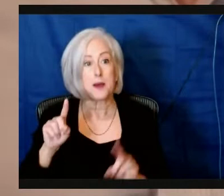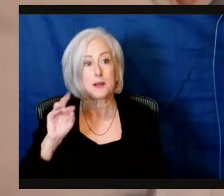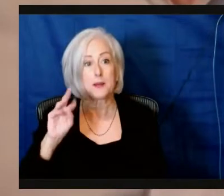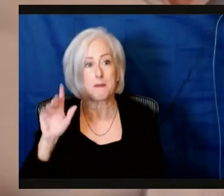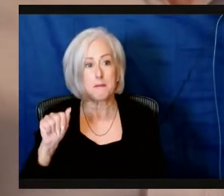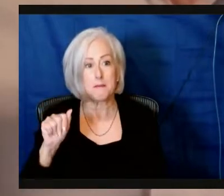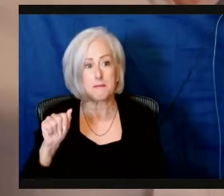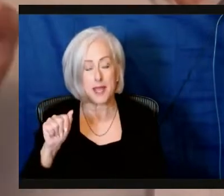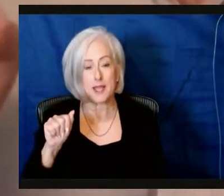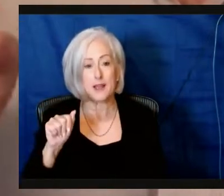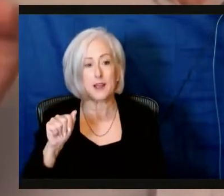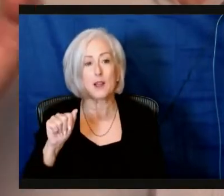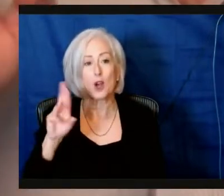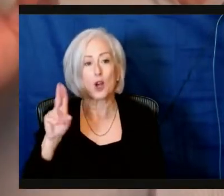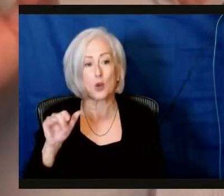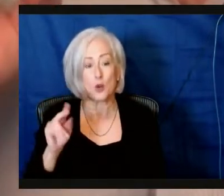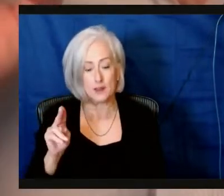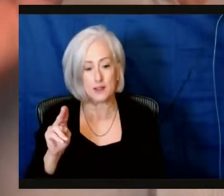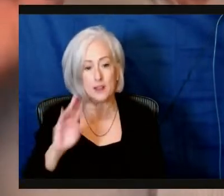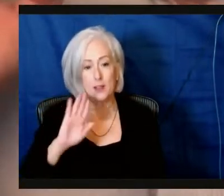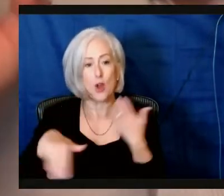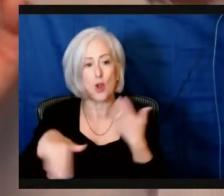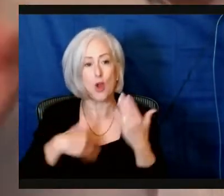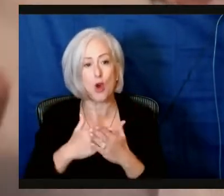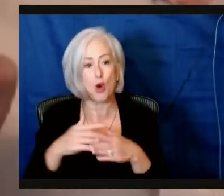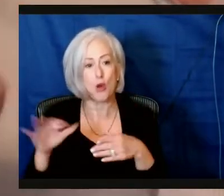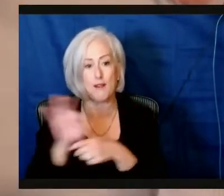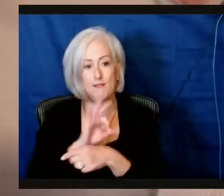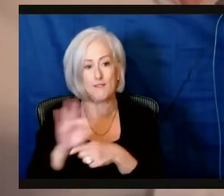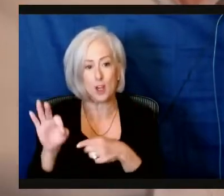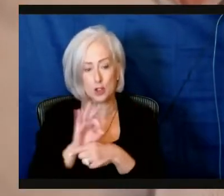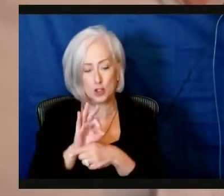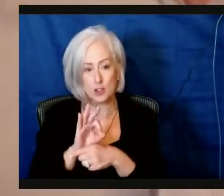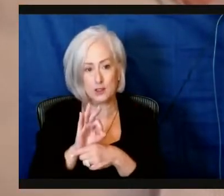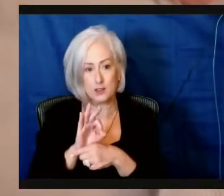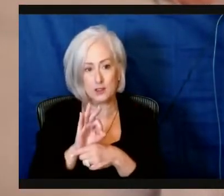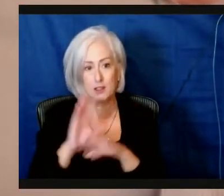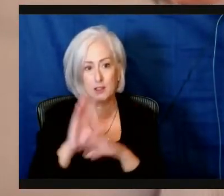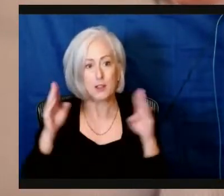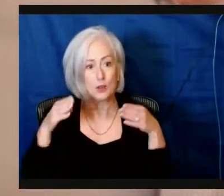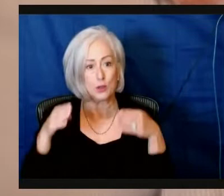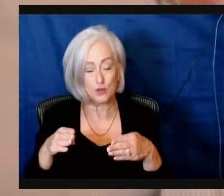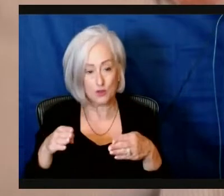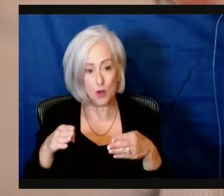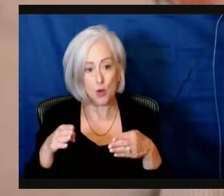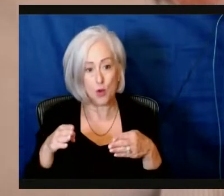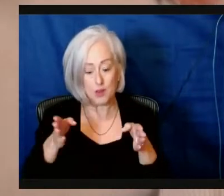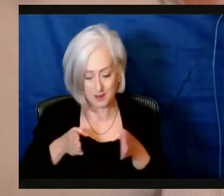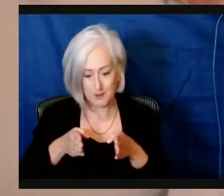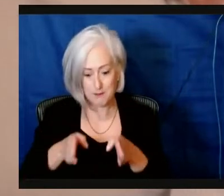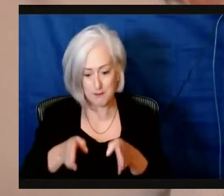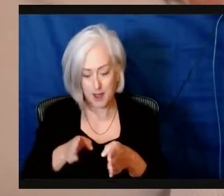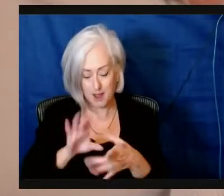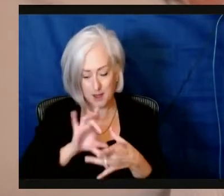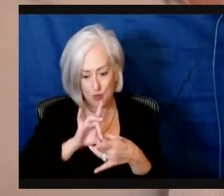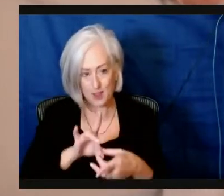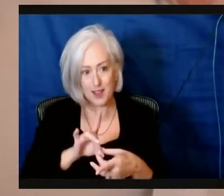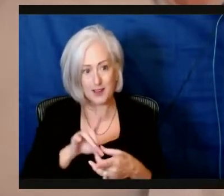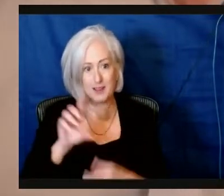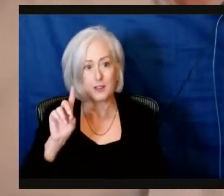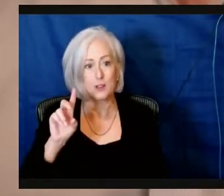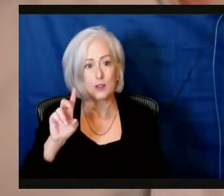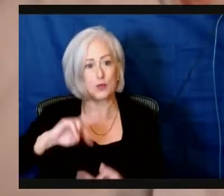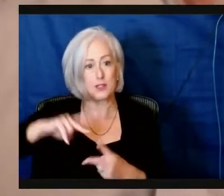function, but seeing if we can target the very pathway that leads to the DNA damage, and